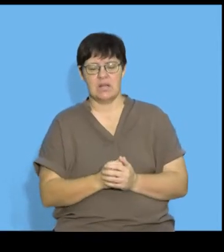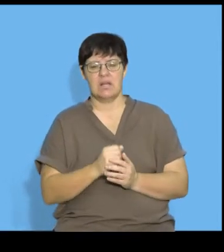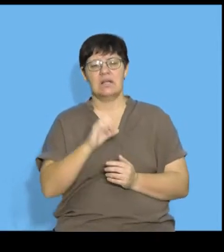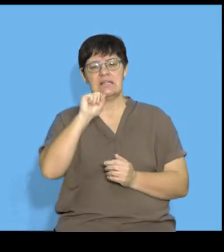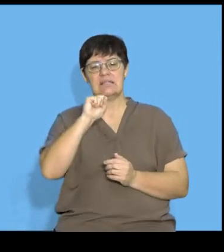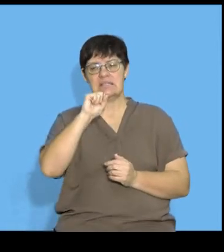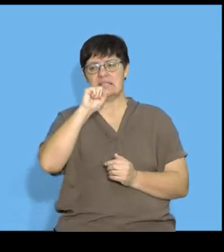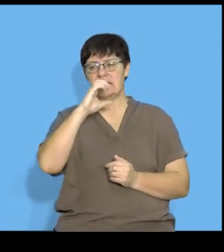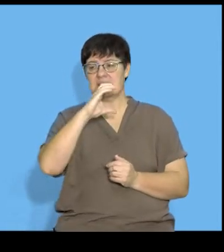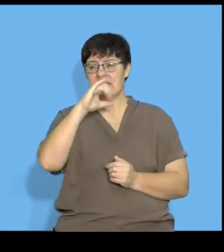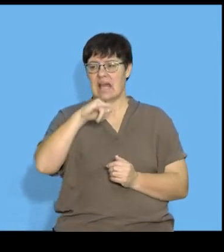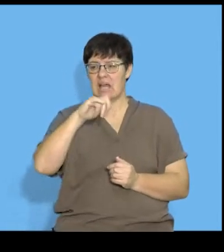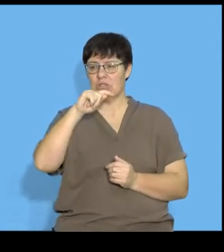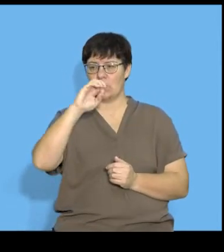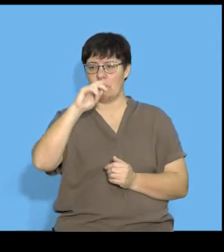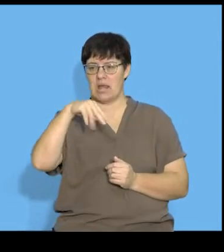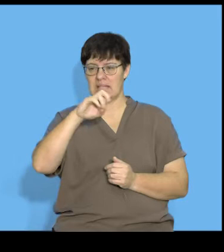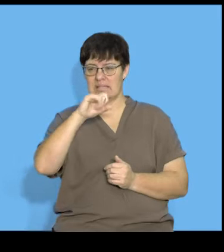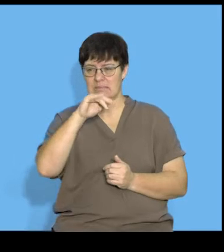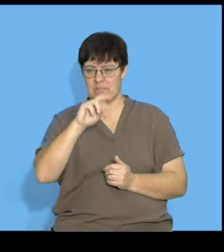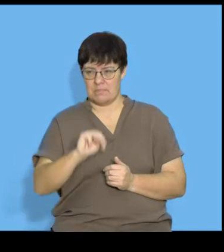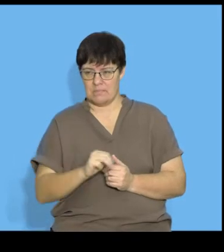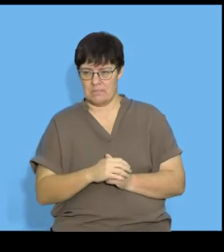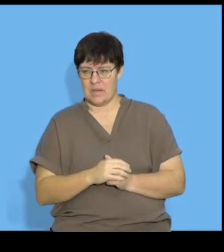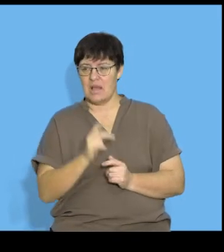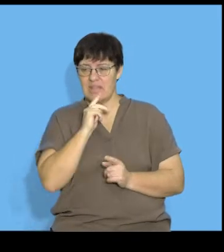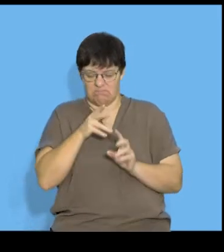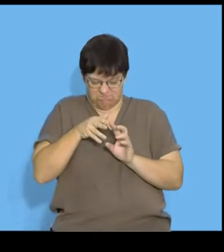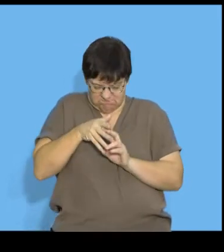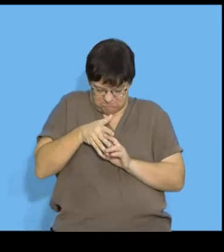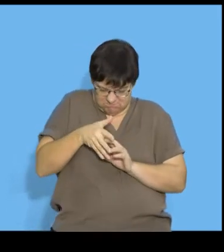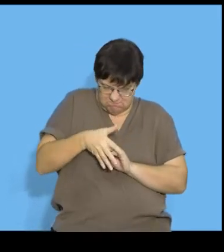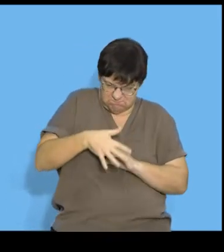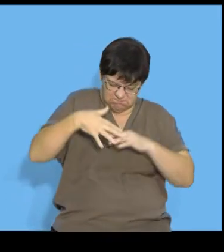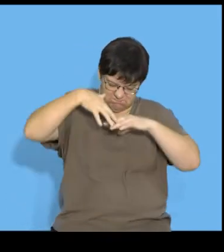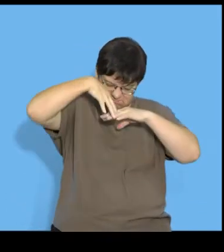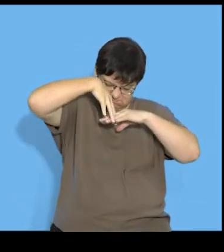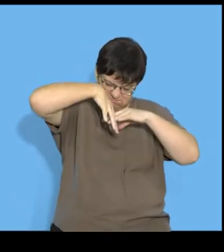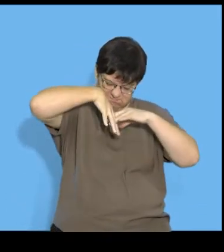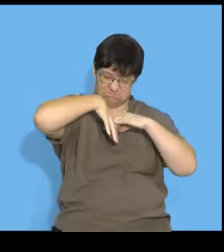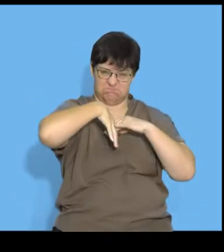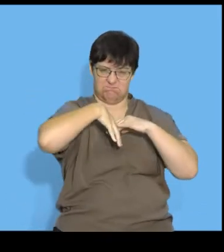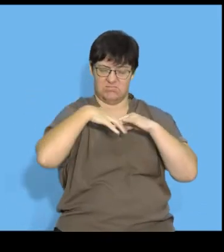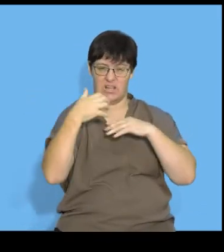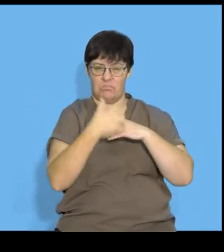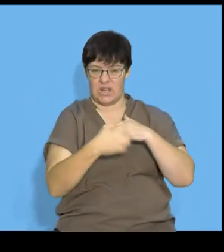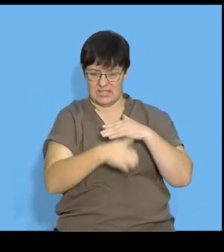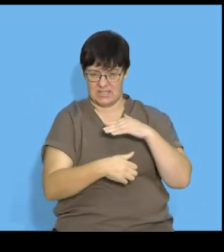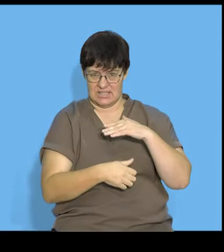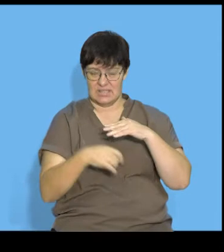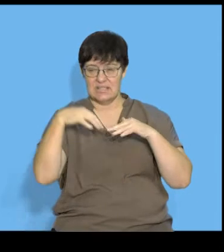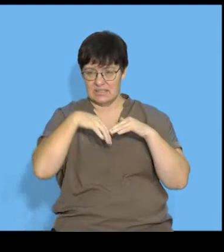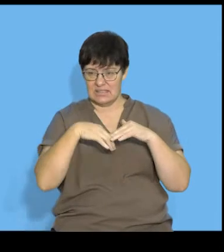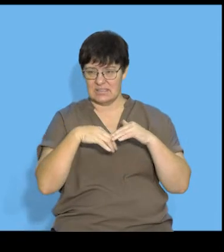they do is inside here, they dig into the bread. And guess what? They've got an enzyme in the bread called